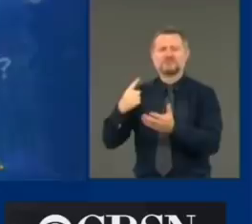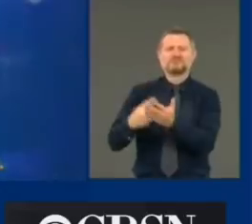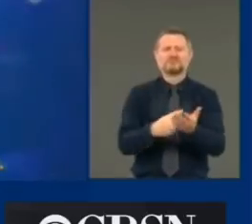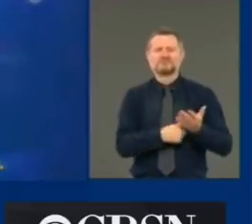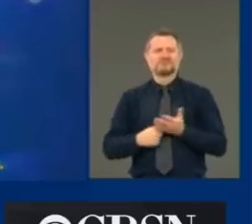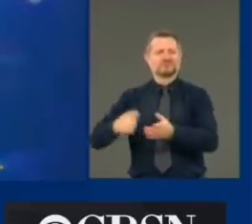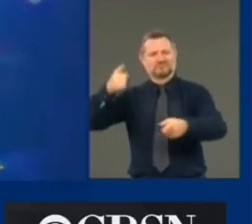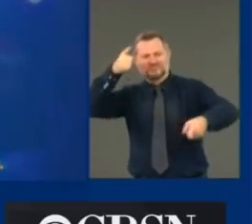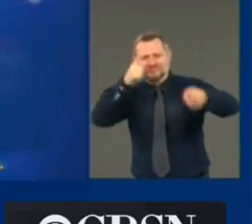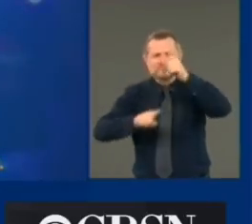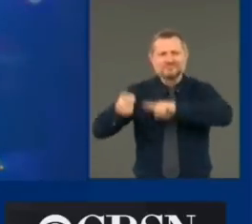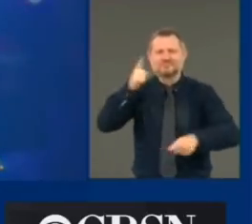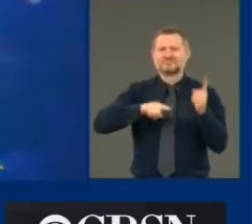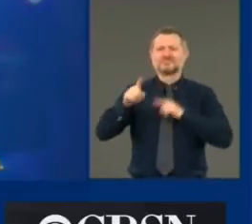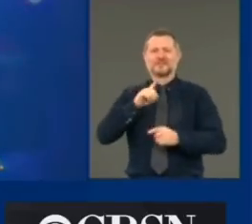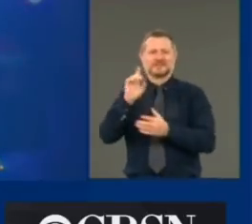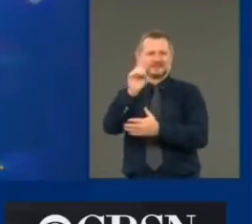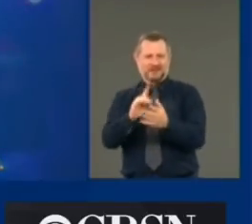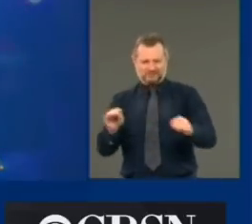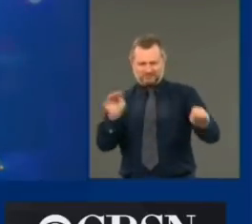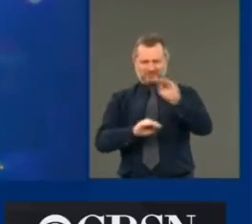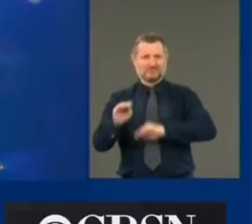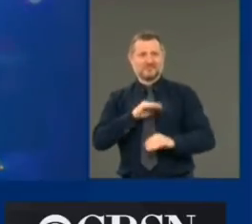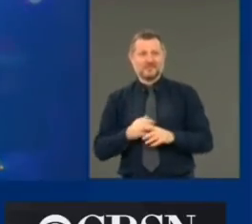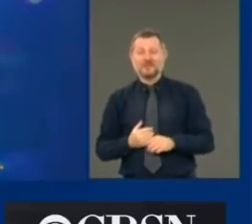police force, and you do it now.